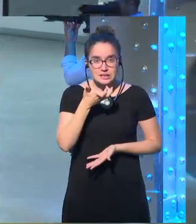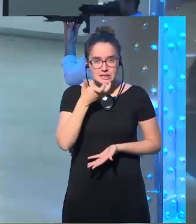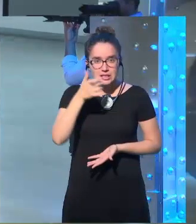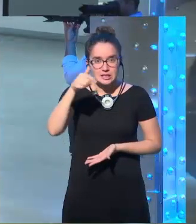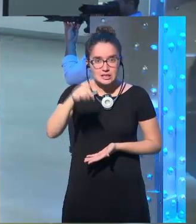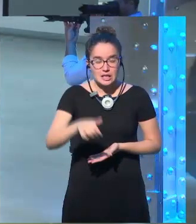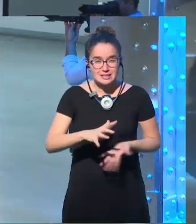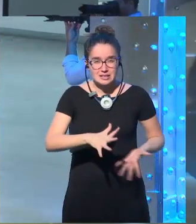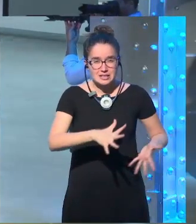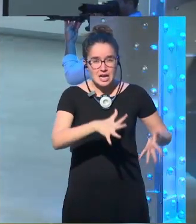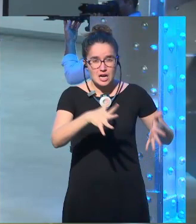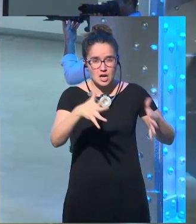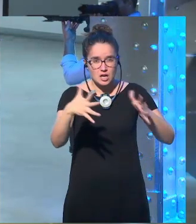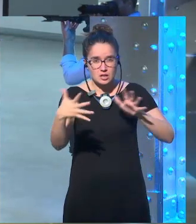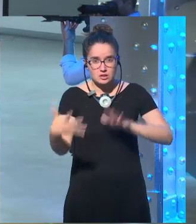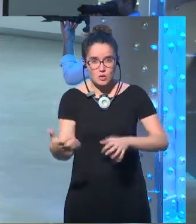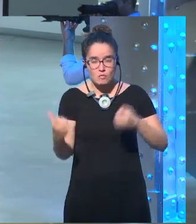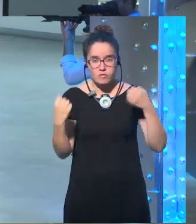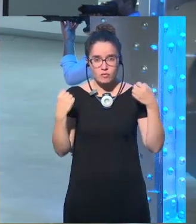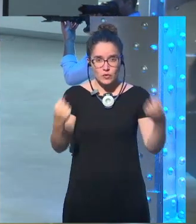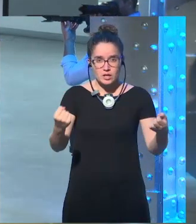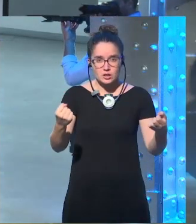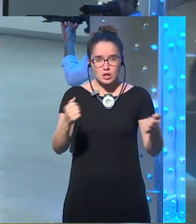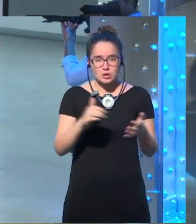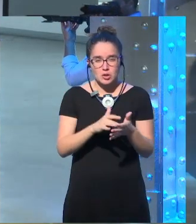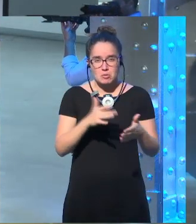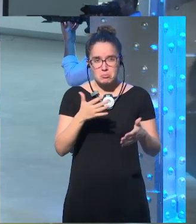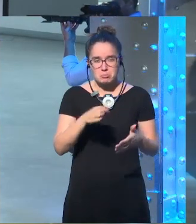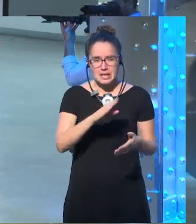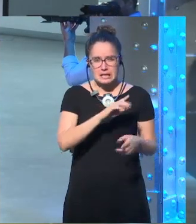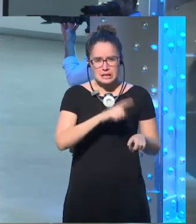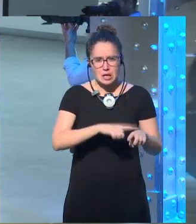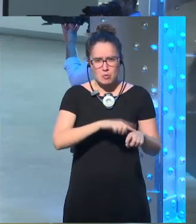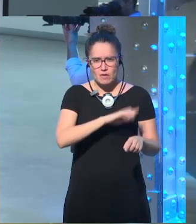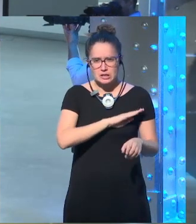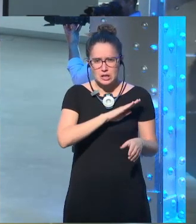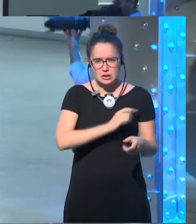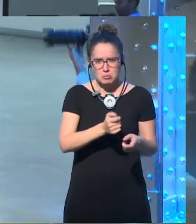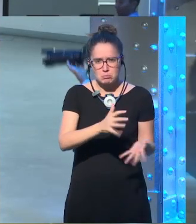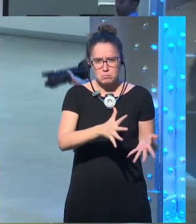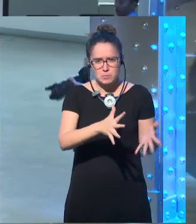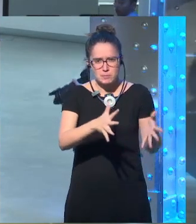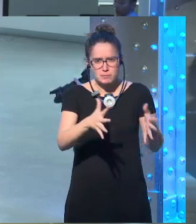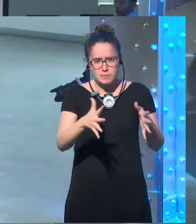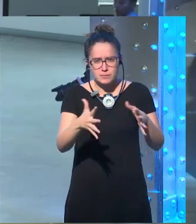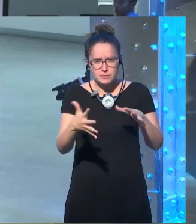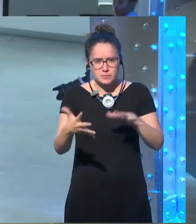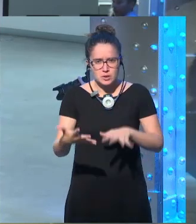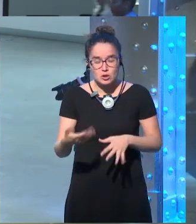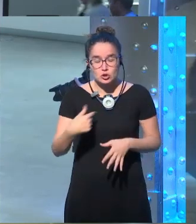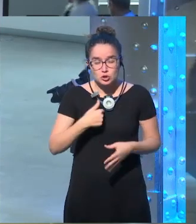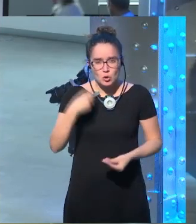transition has been going on for quite some time, it seems that, if anything, we've been even